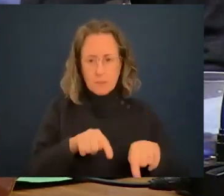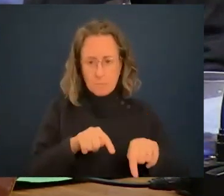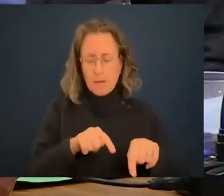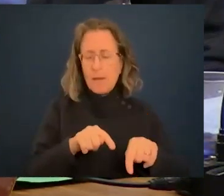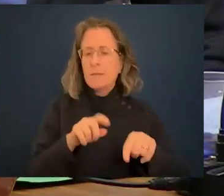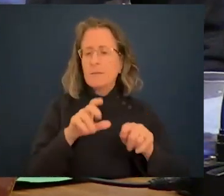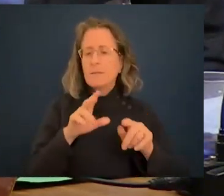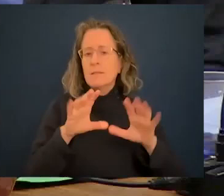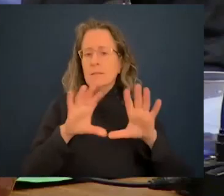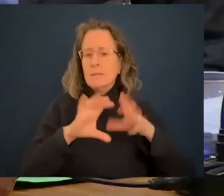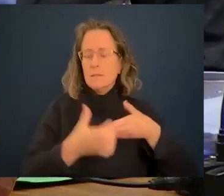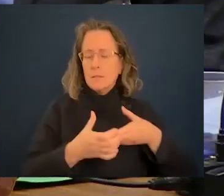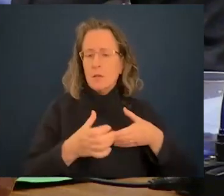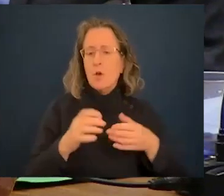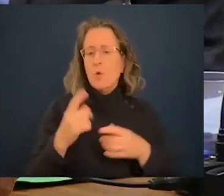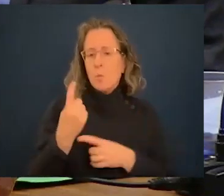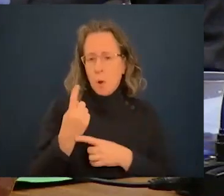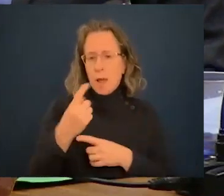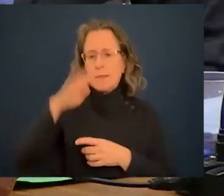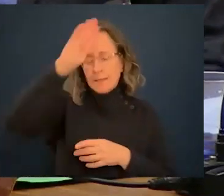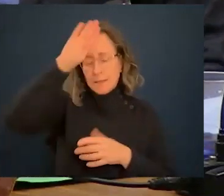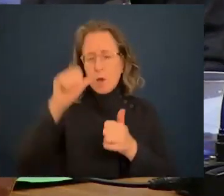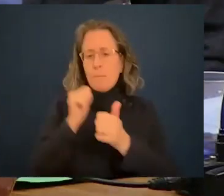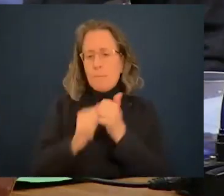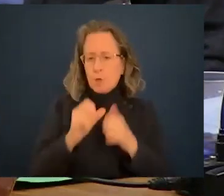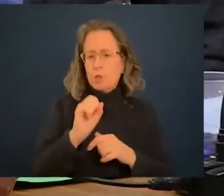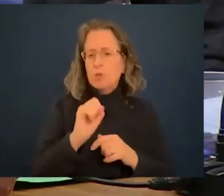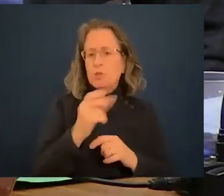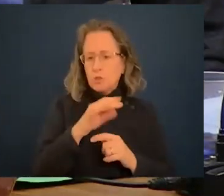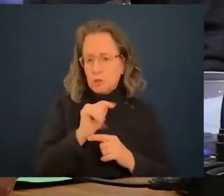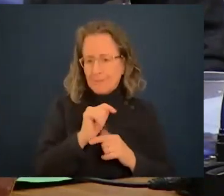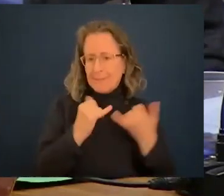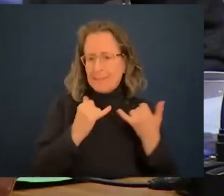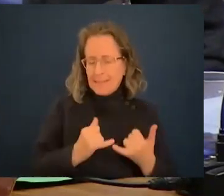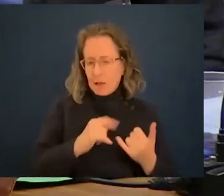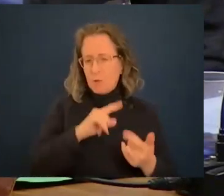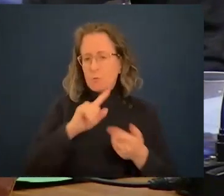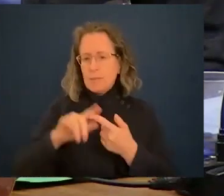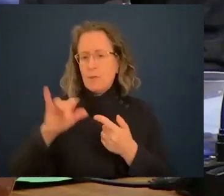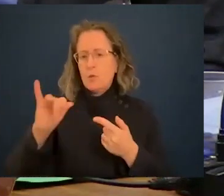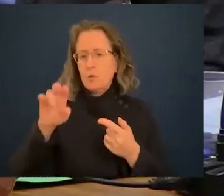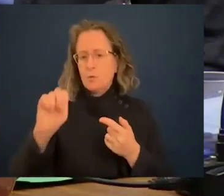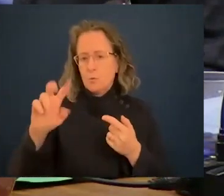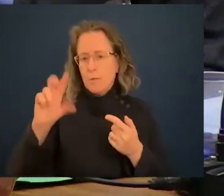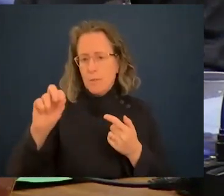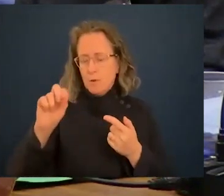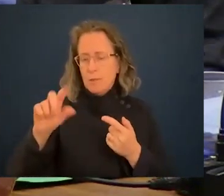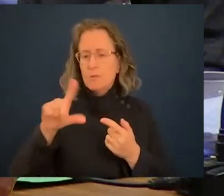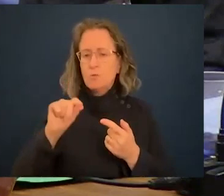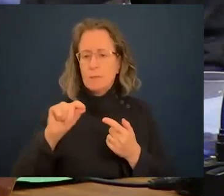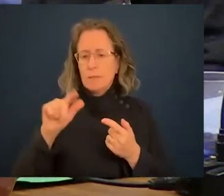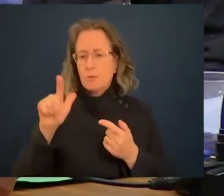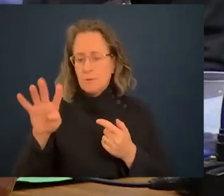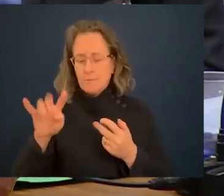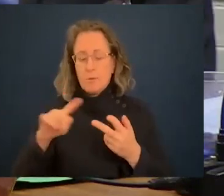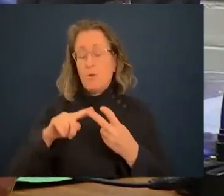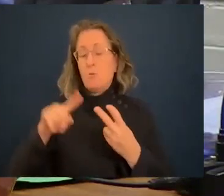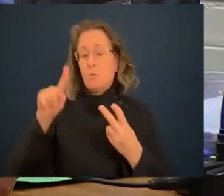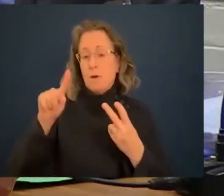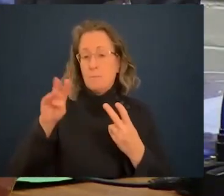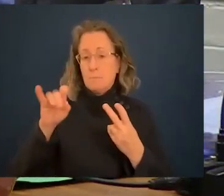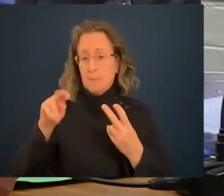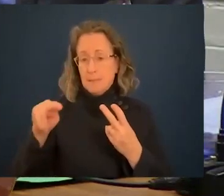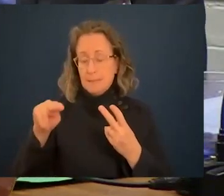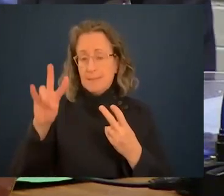shift from now until June 30th 2024 and uh one million seven hundred and fifty thousand dollars